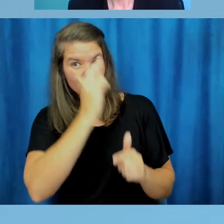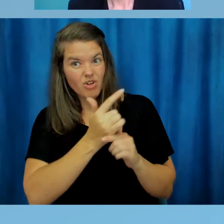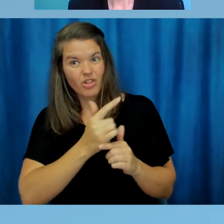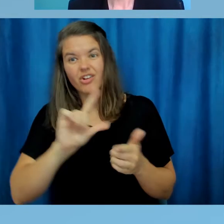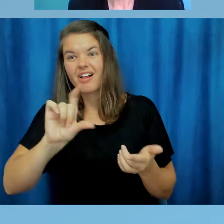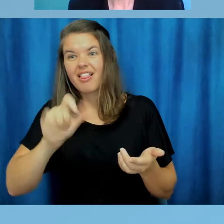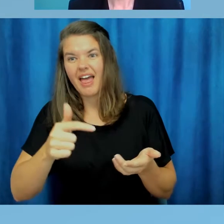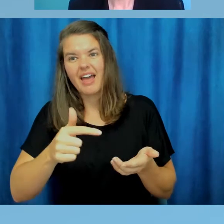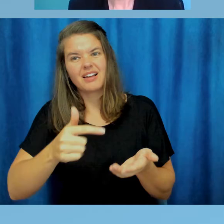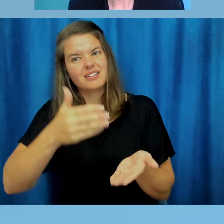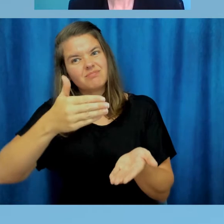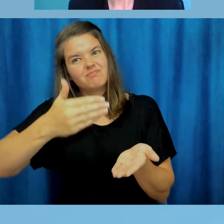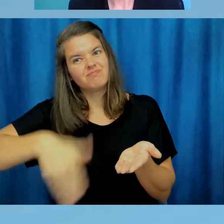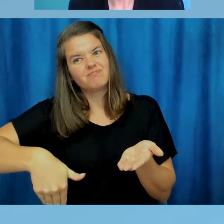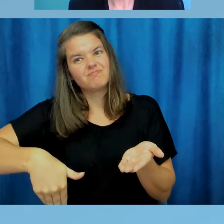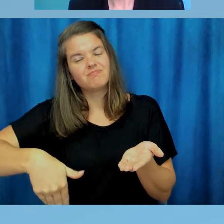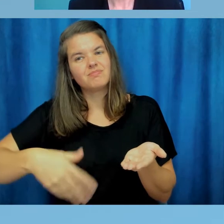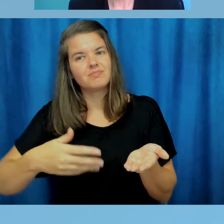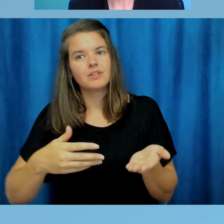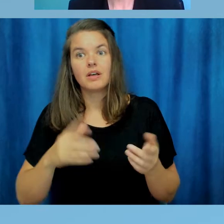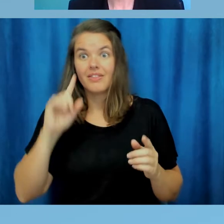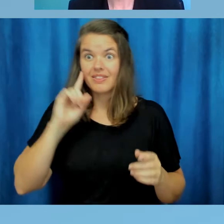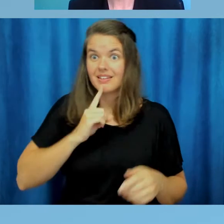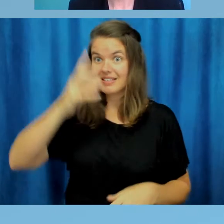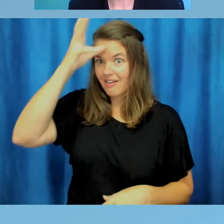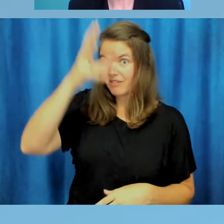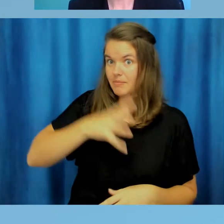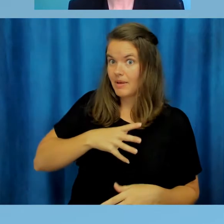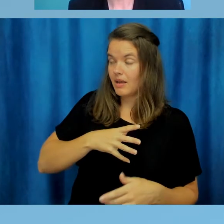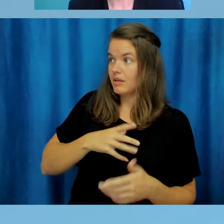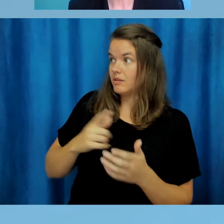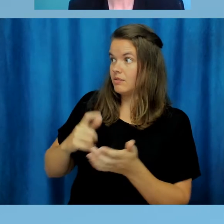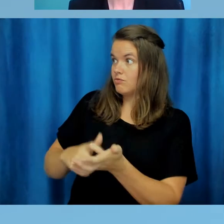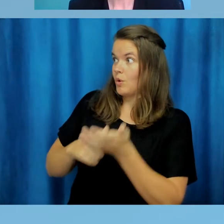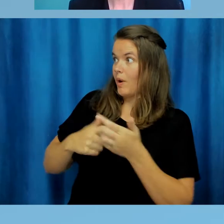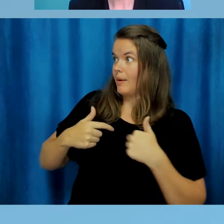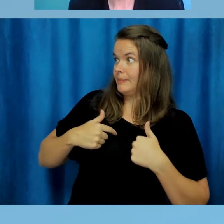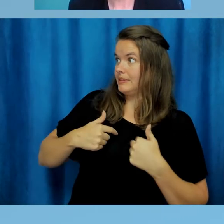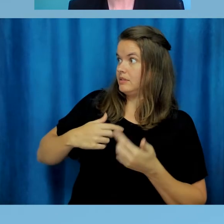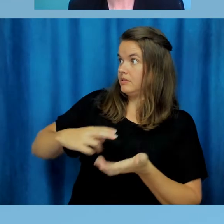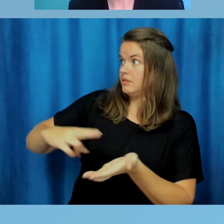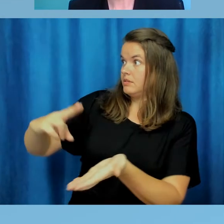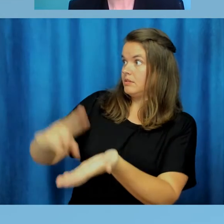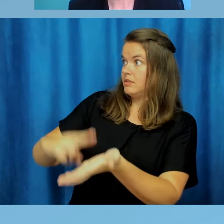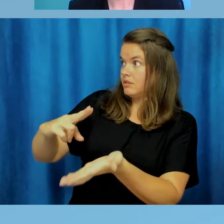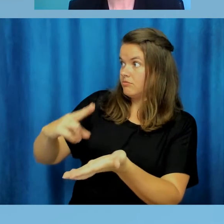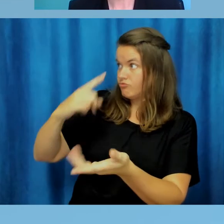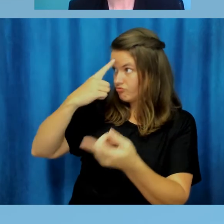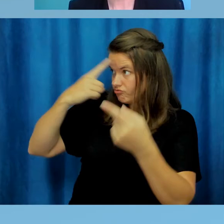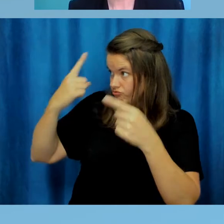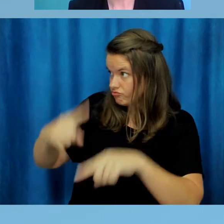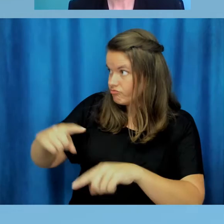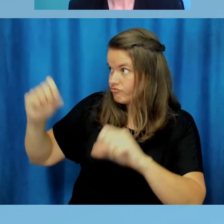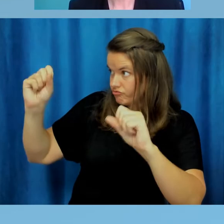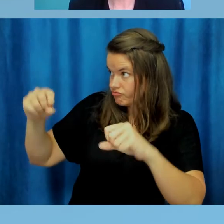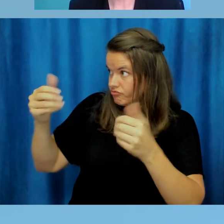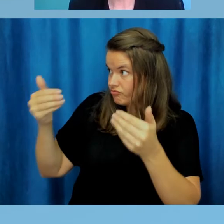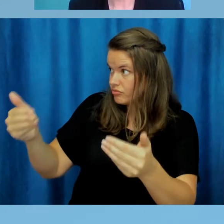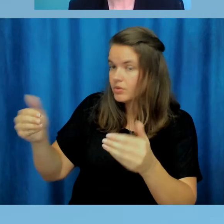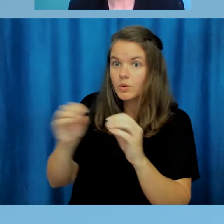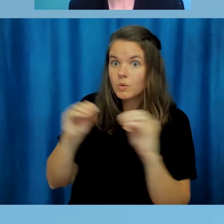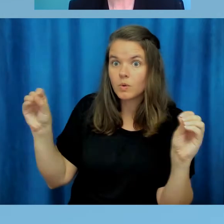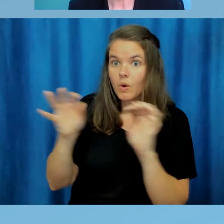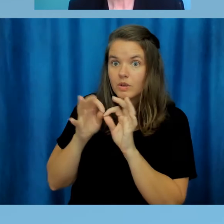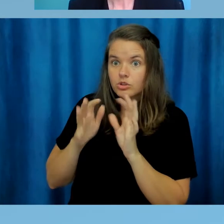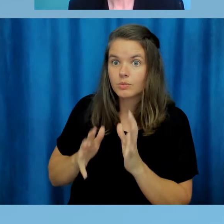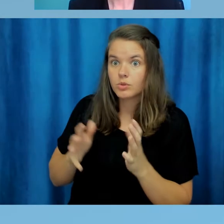patient. And the deaf man was required to sign off on informed consent paperwork without